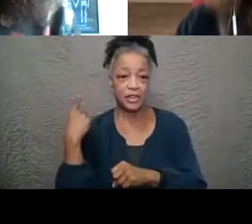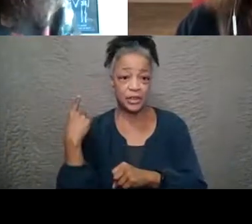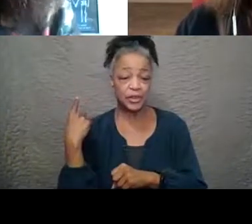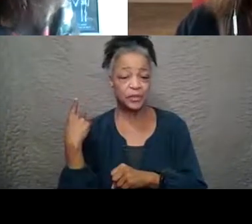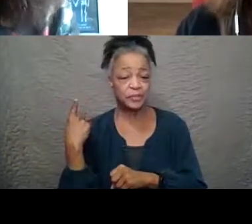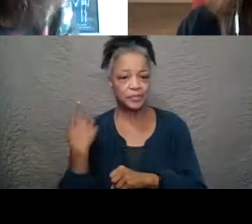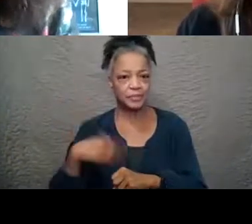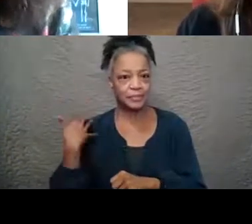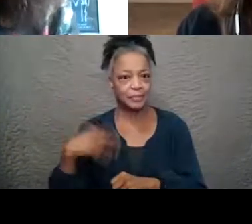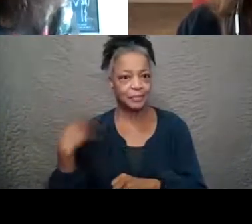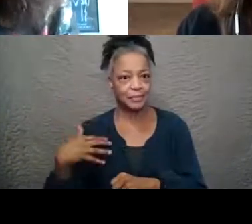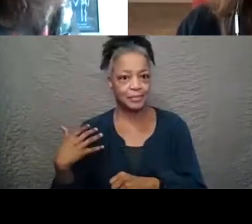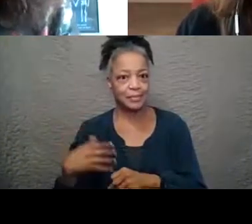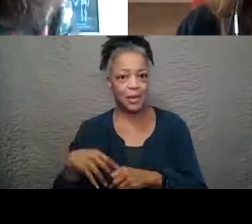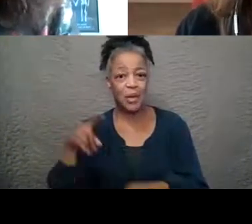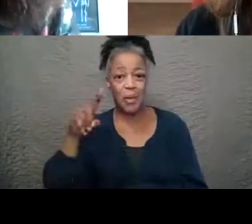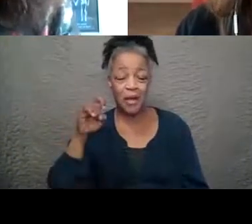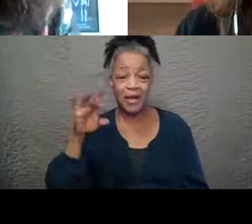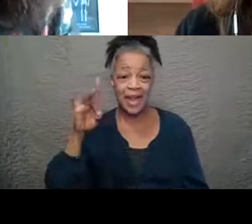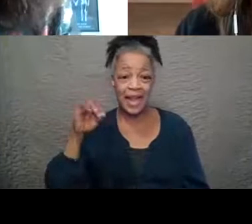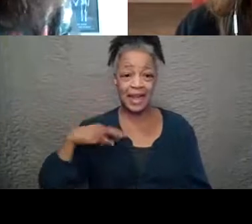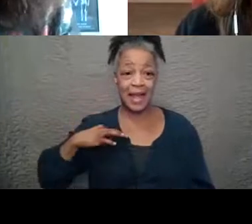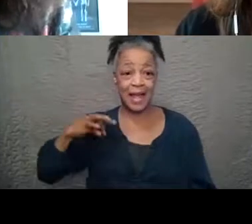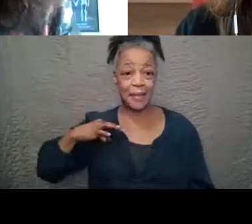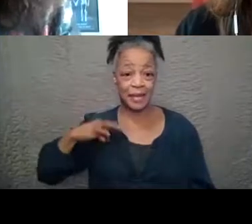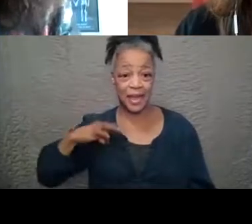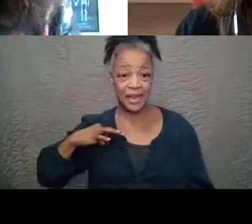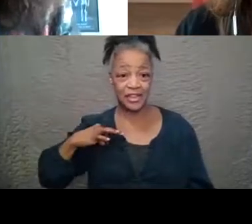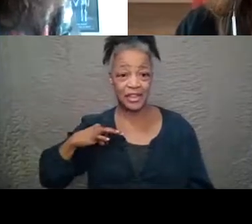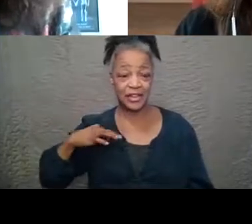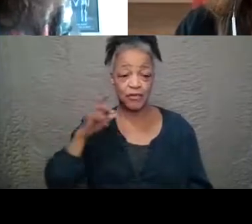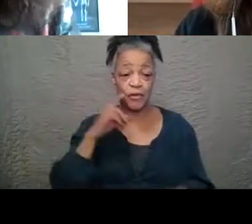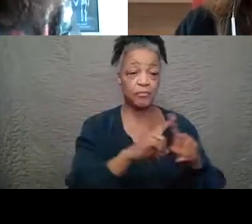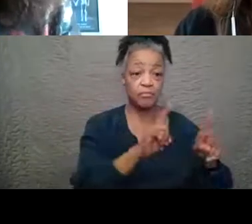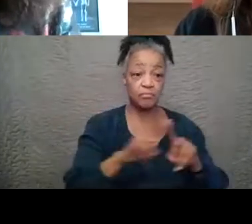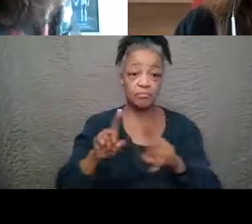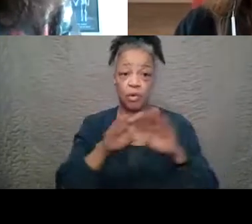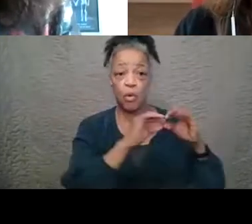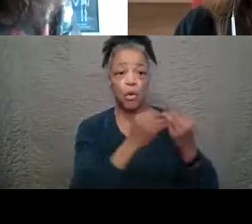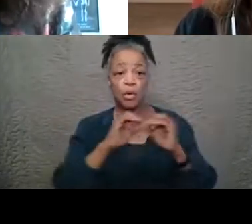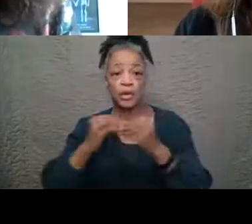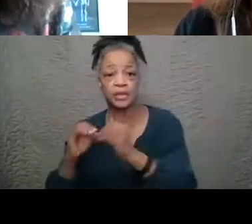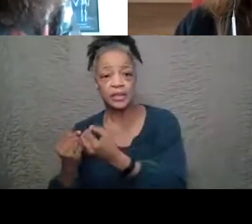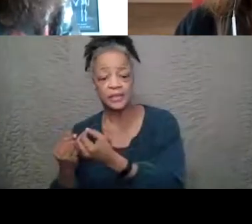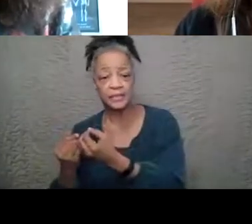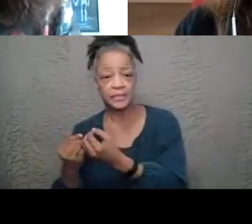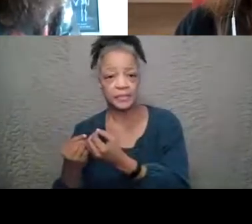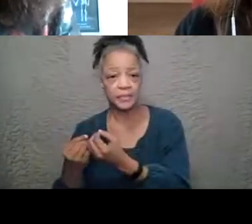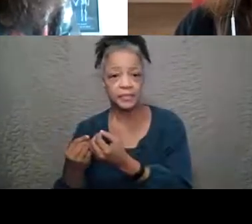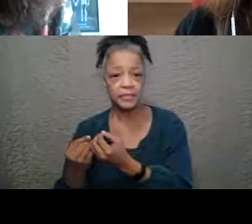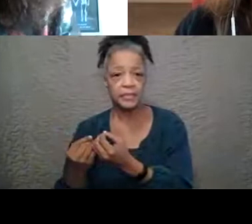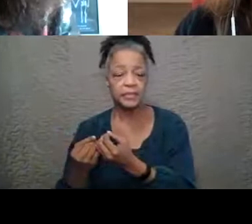you know, we got 180 applications and from organizations that were,